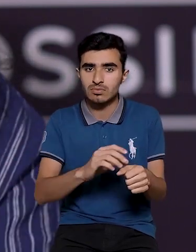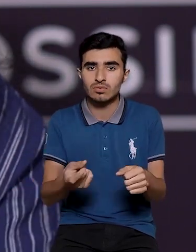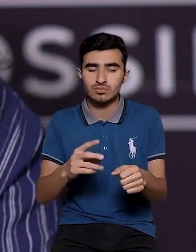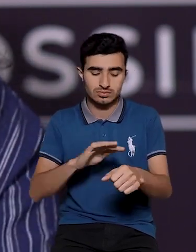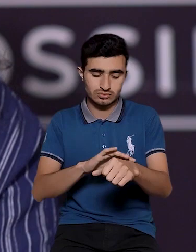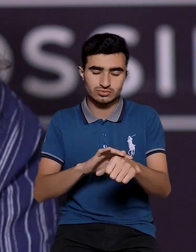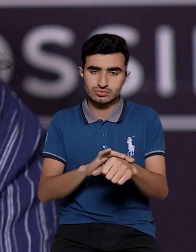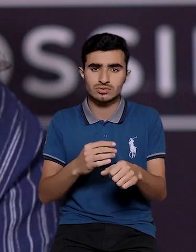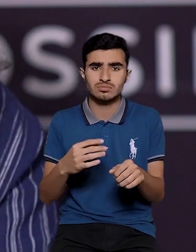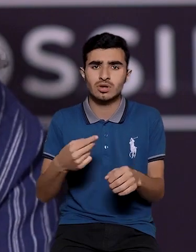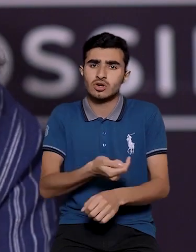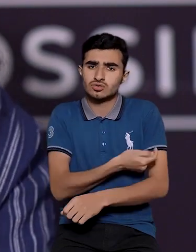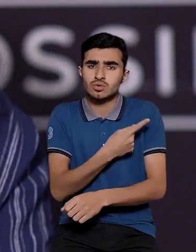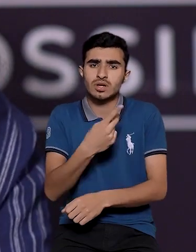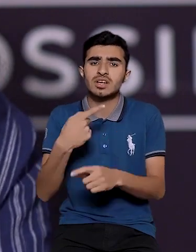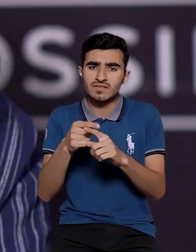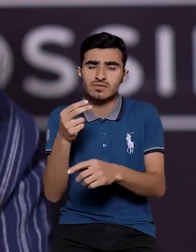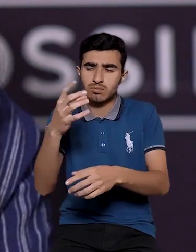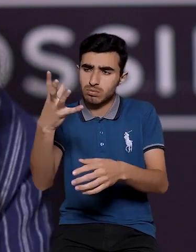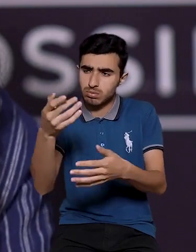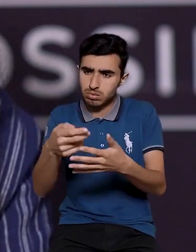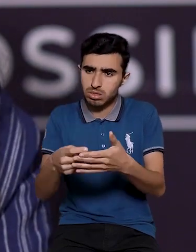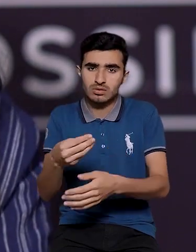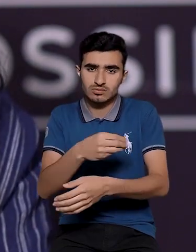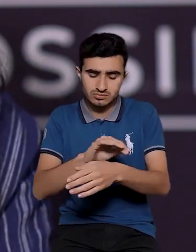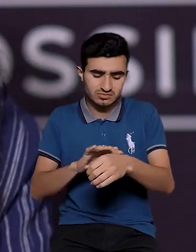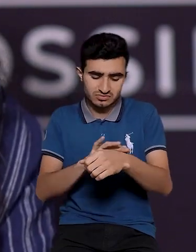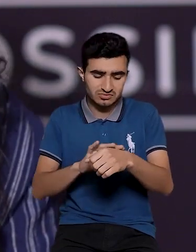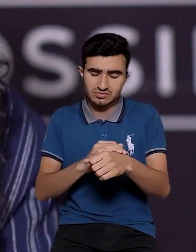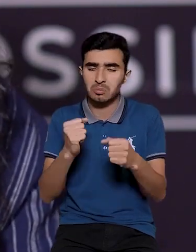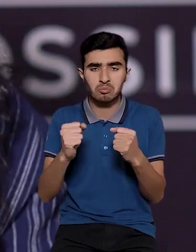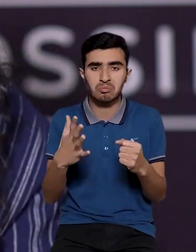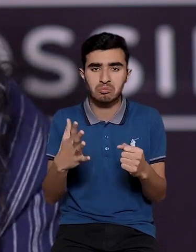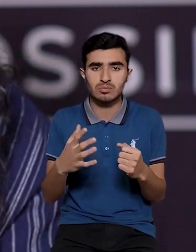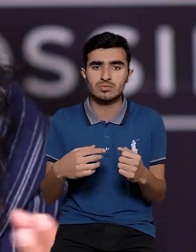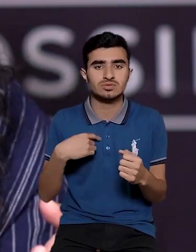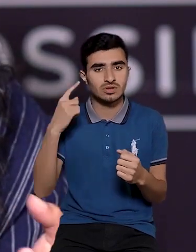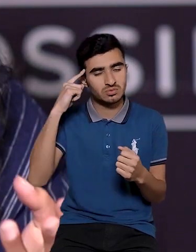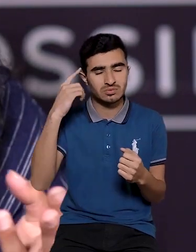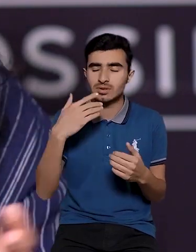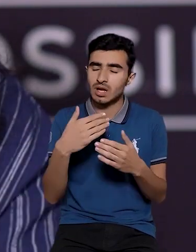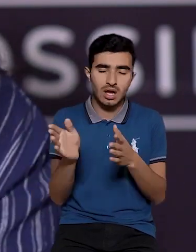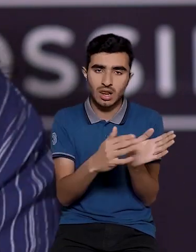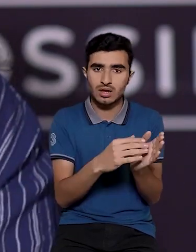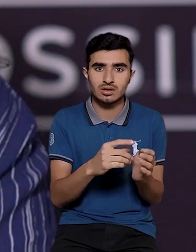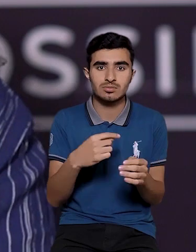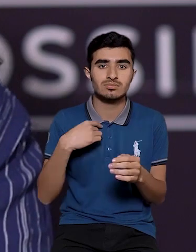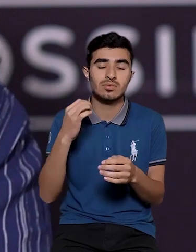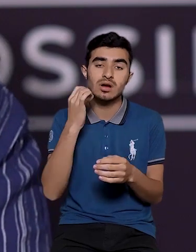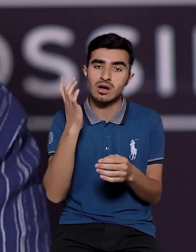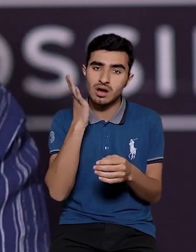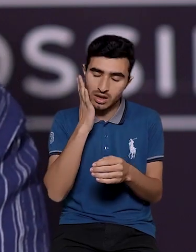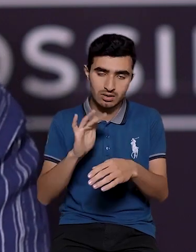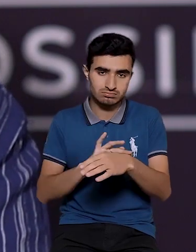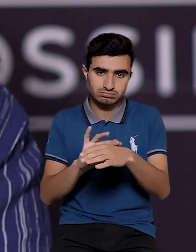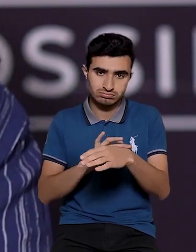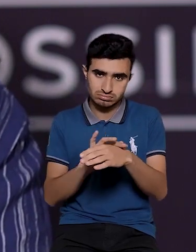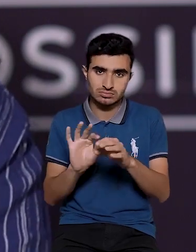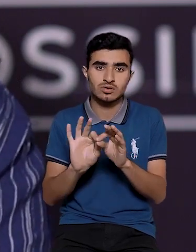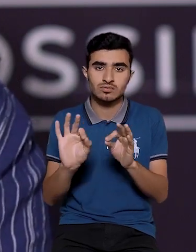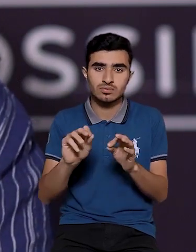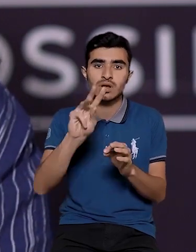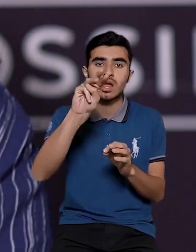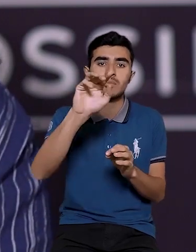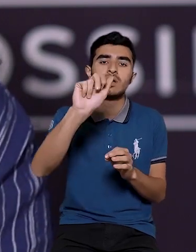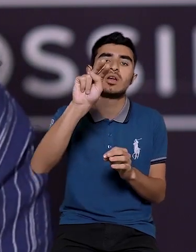got a hand jammed in a car, and I was applying all these ointments that the doctor has said, antibiotic ointments, all